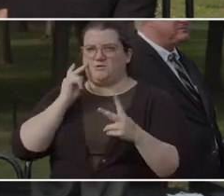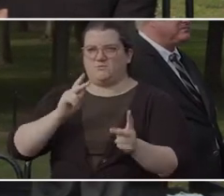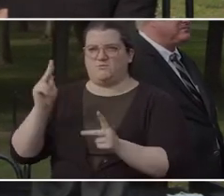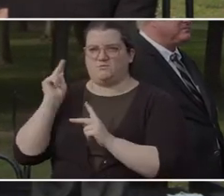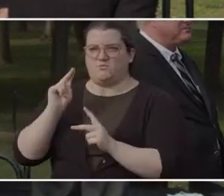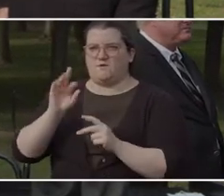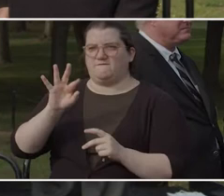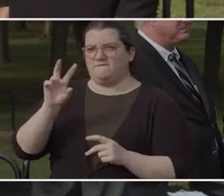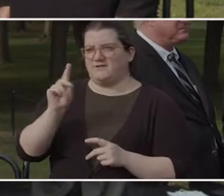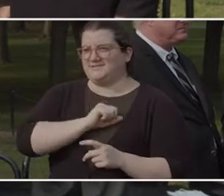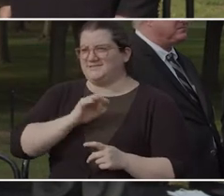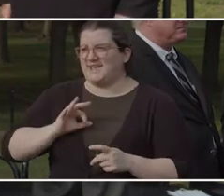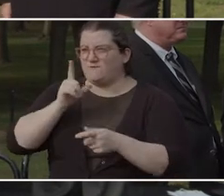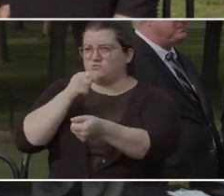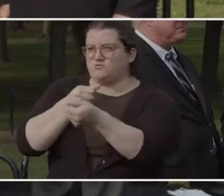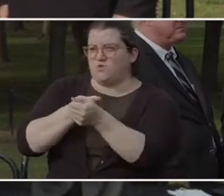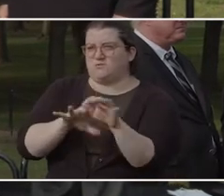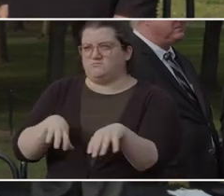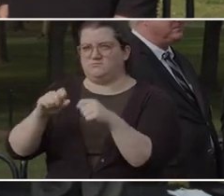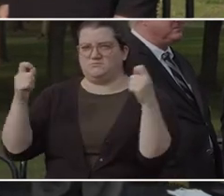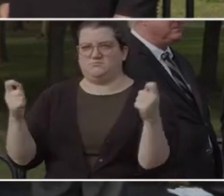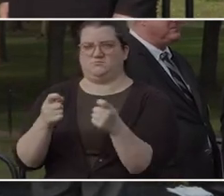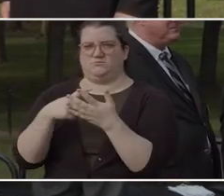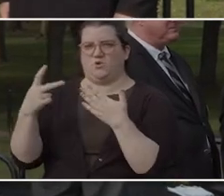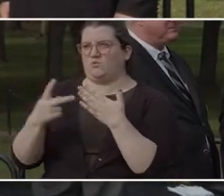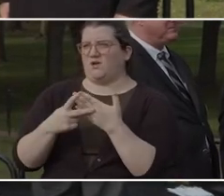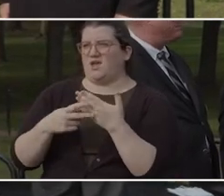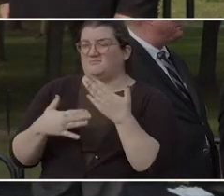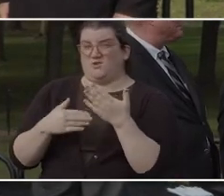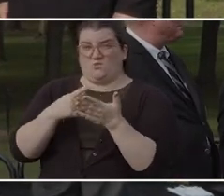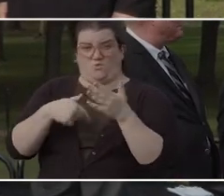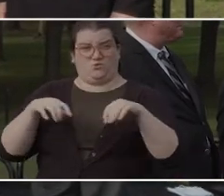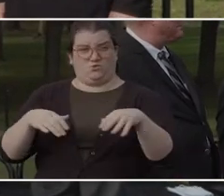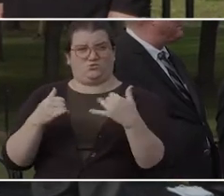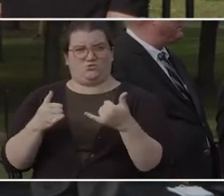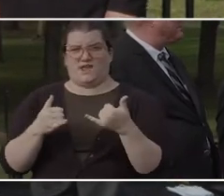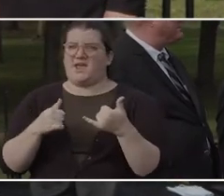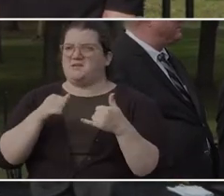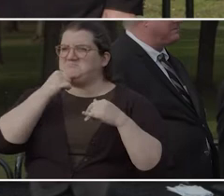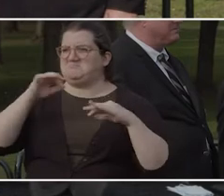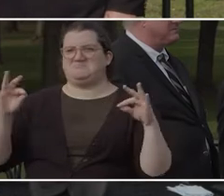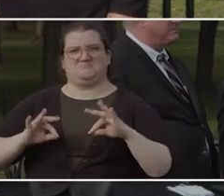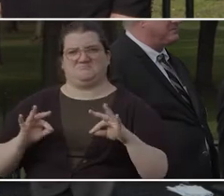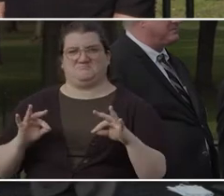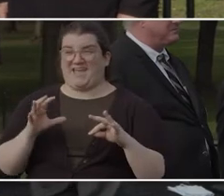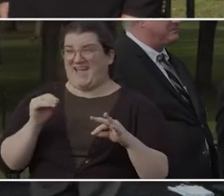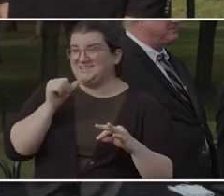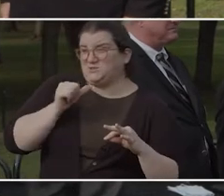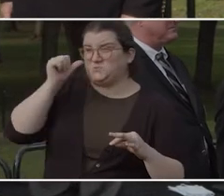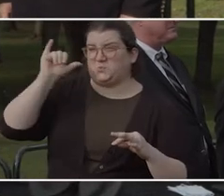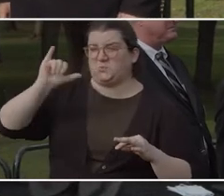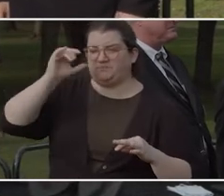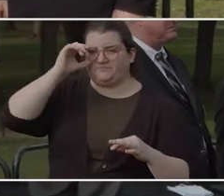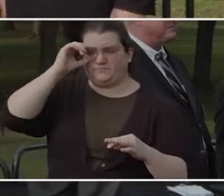this in-memory program. It is no small task to do what we're doing today and we also did yesterday.